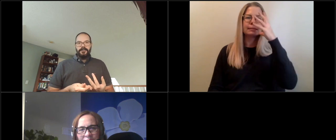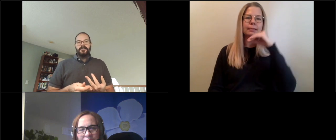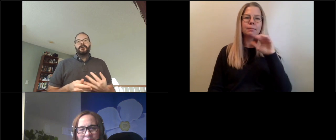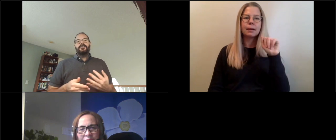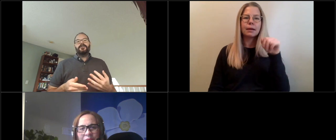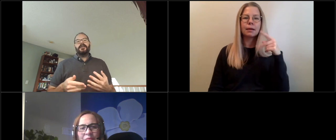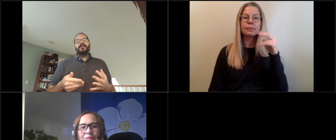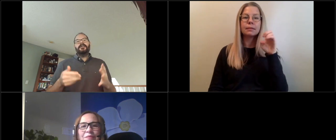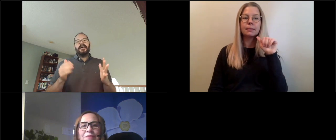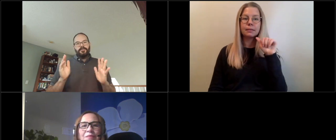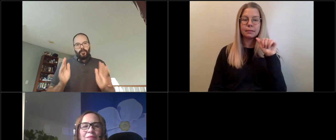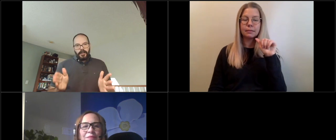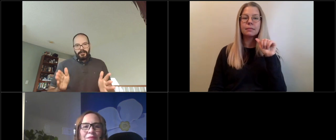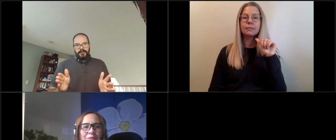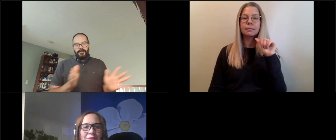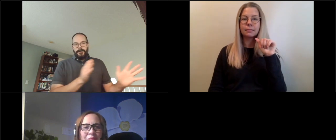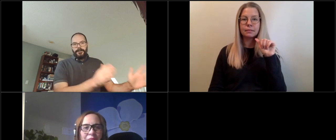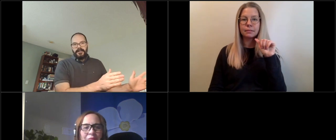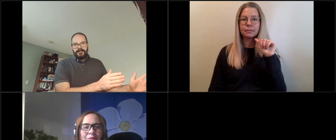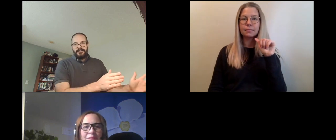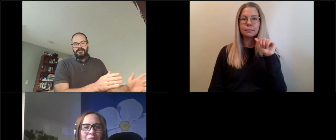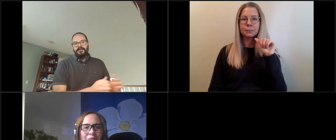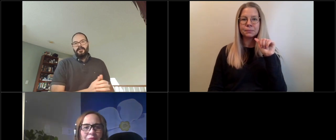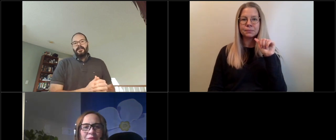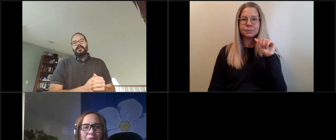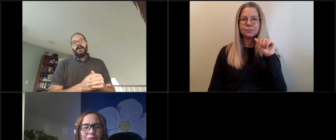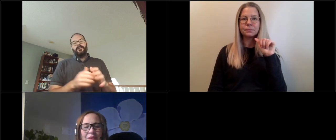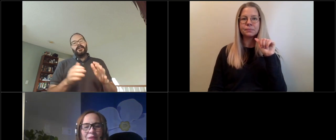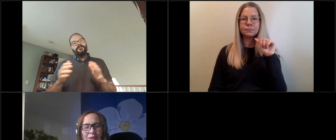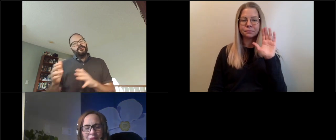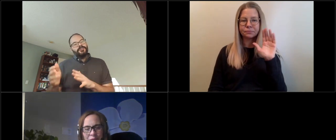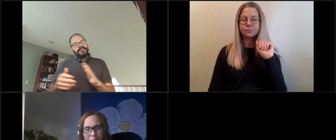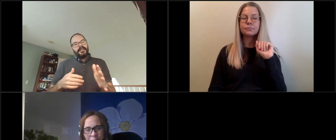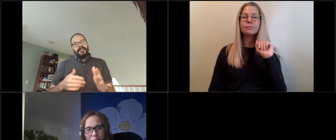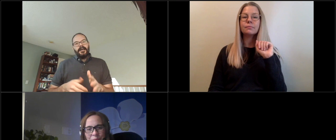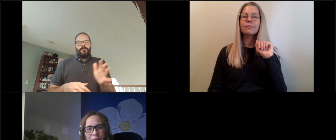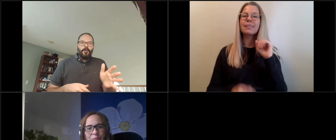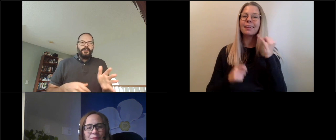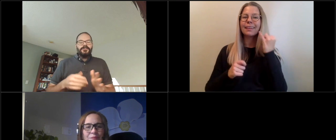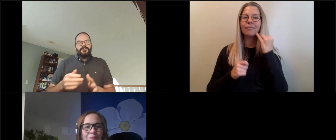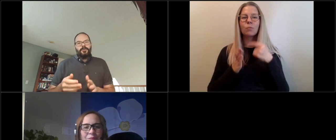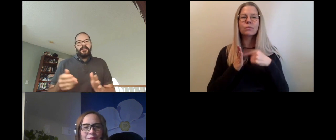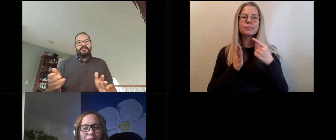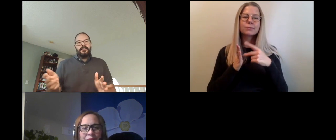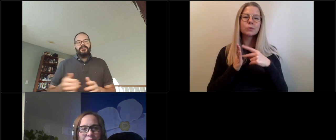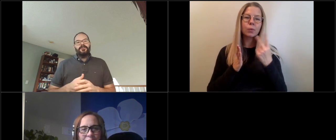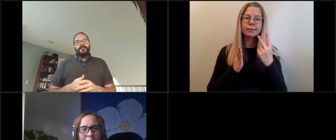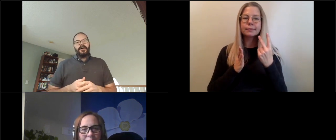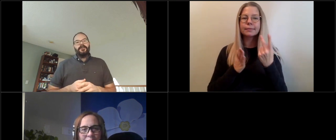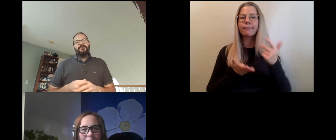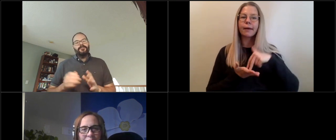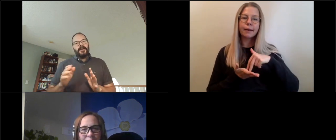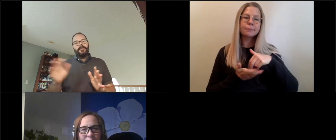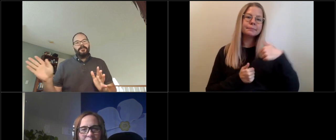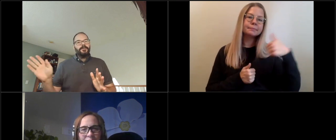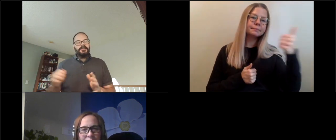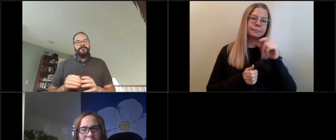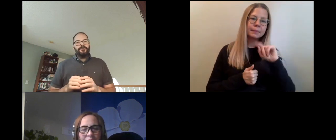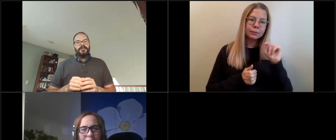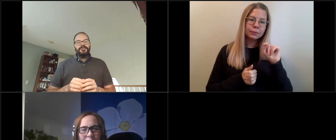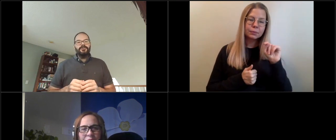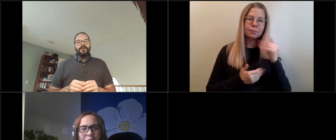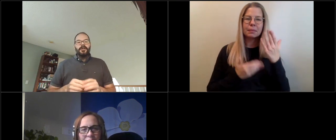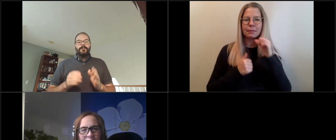apnea. Okay, that's one piece. Now, if you're just getting up once or twice a night to go to the bathroom, that might be a